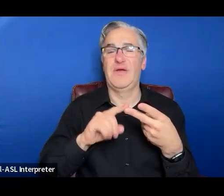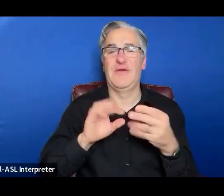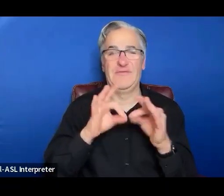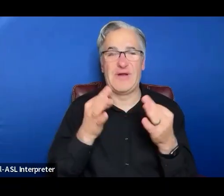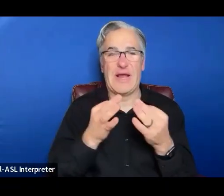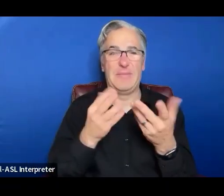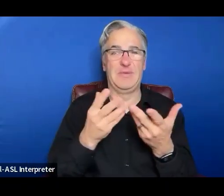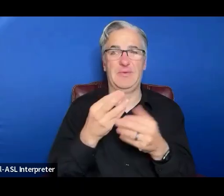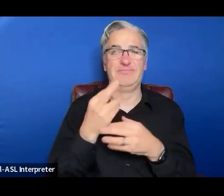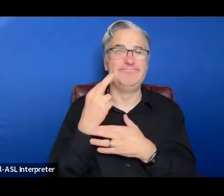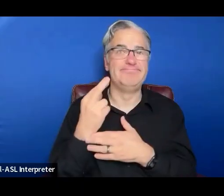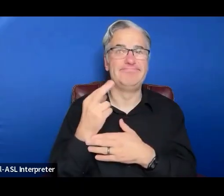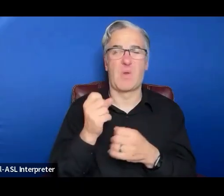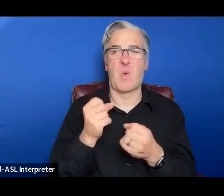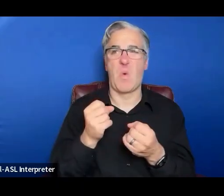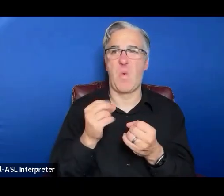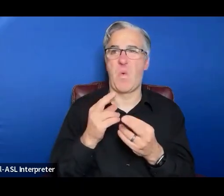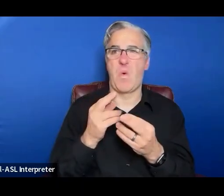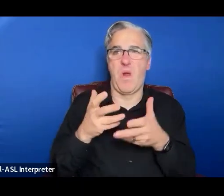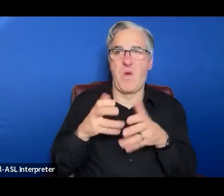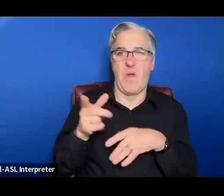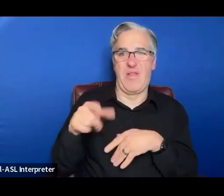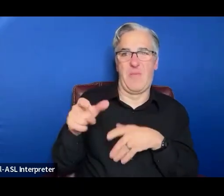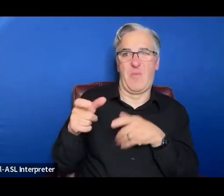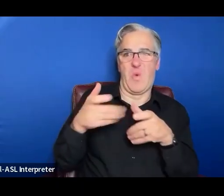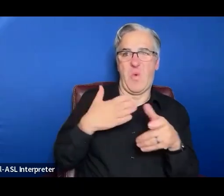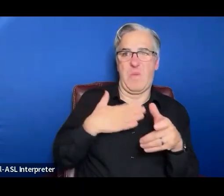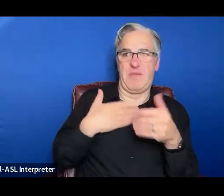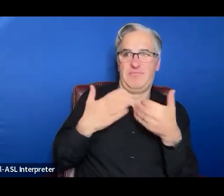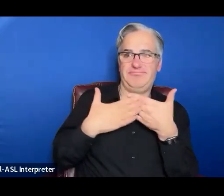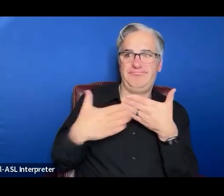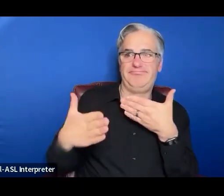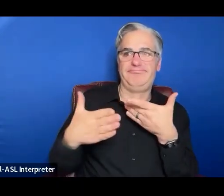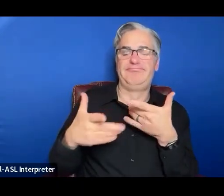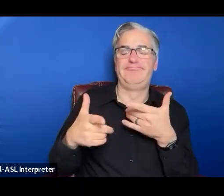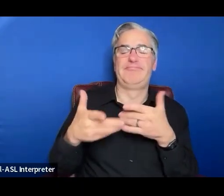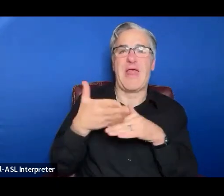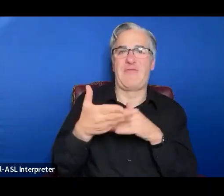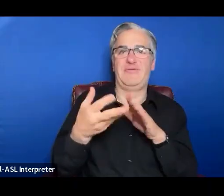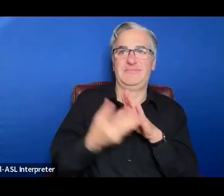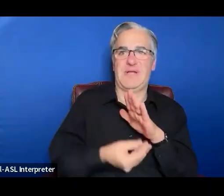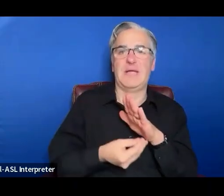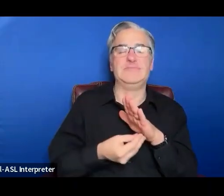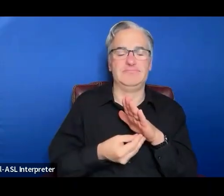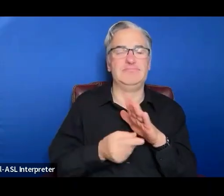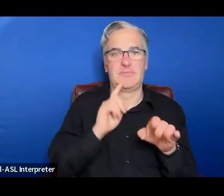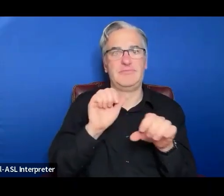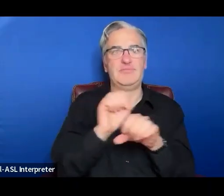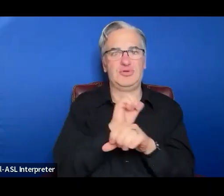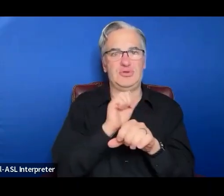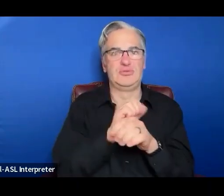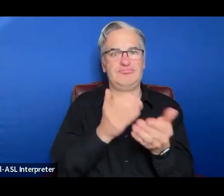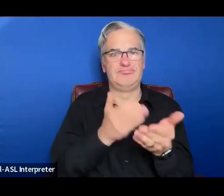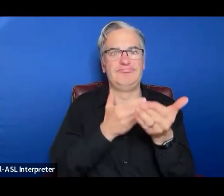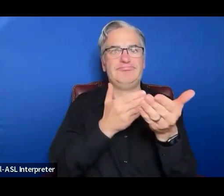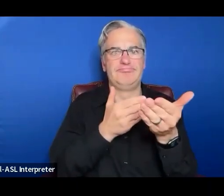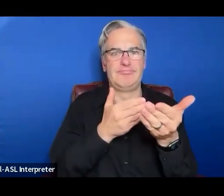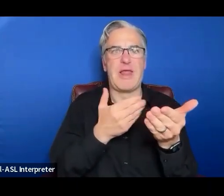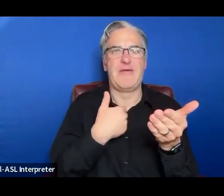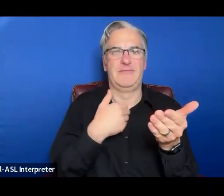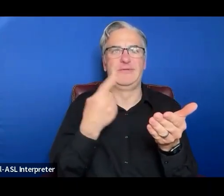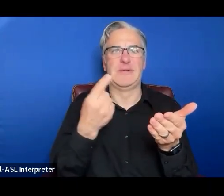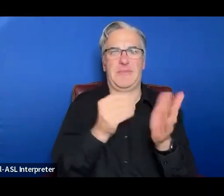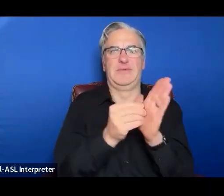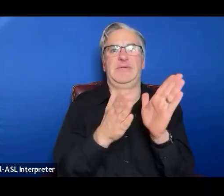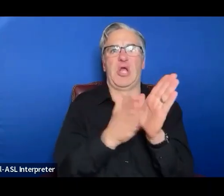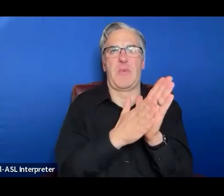or you don't want your family to control what happens, you definitely want to have a document that says